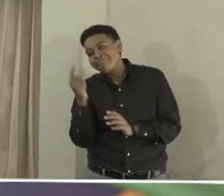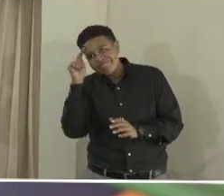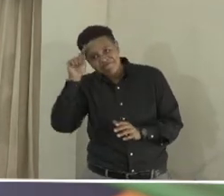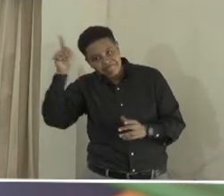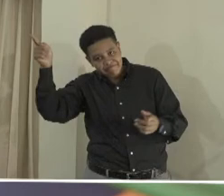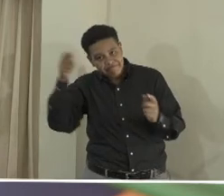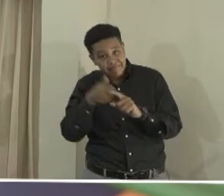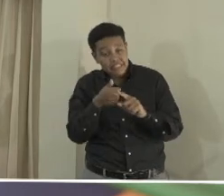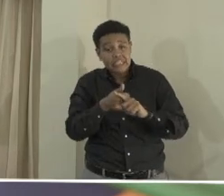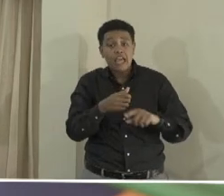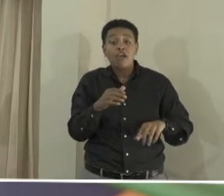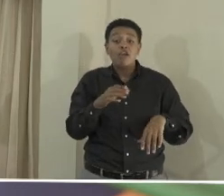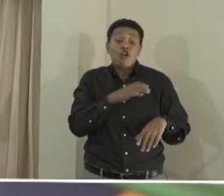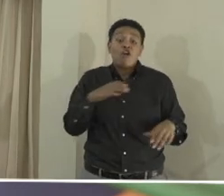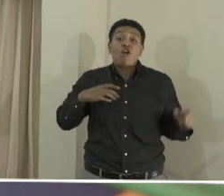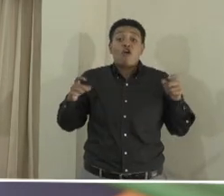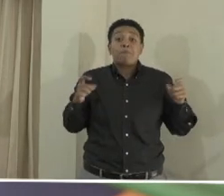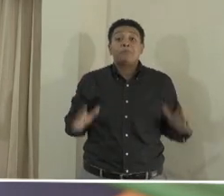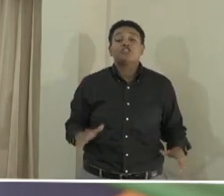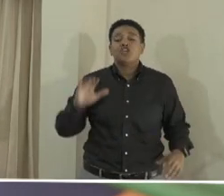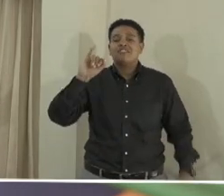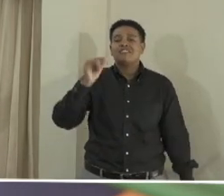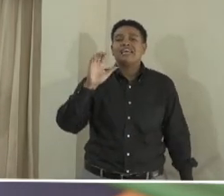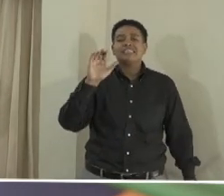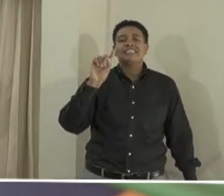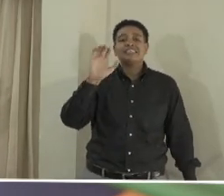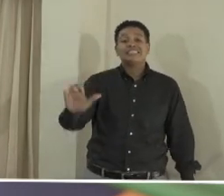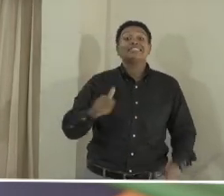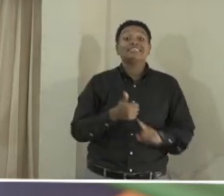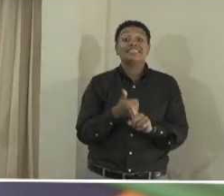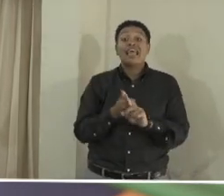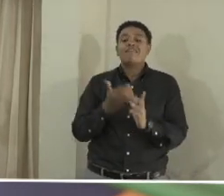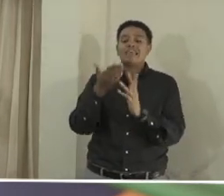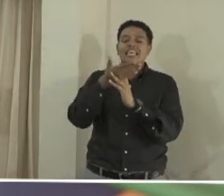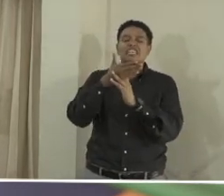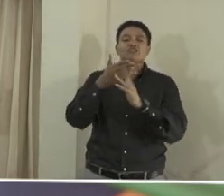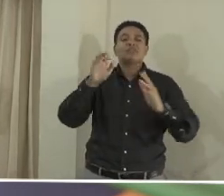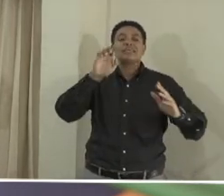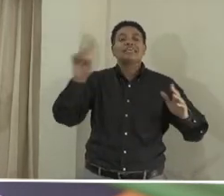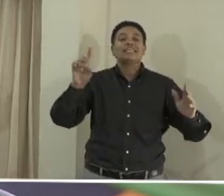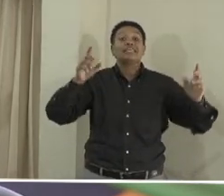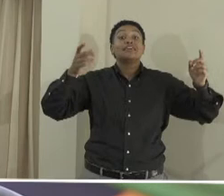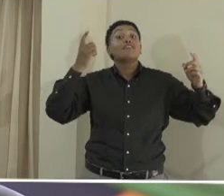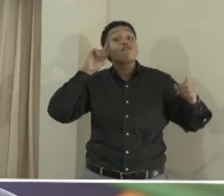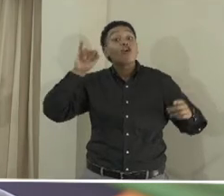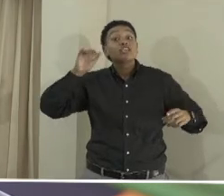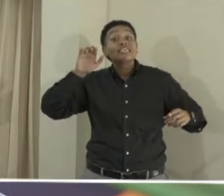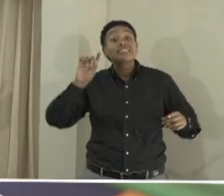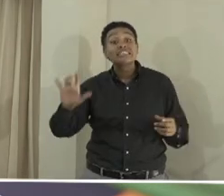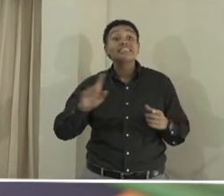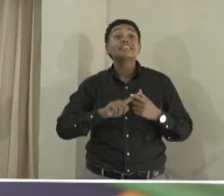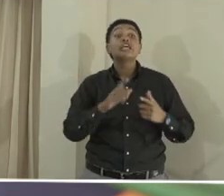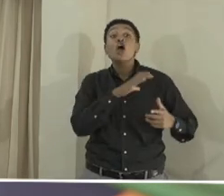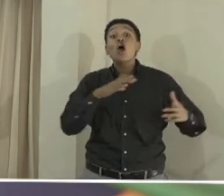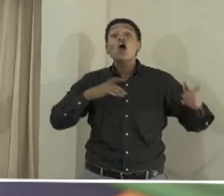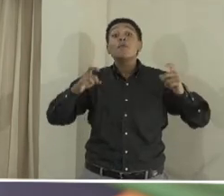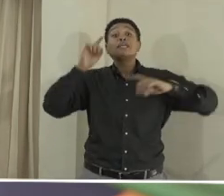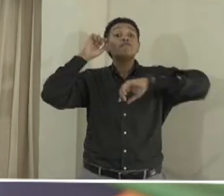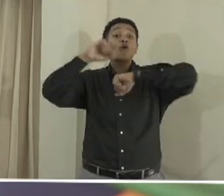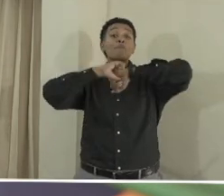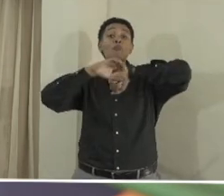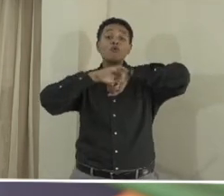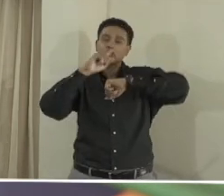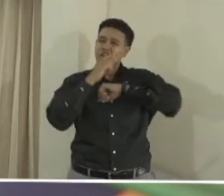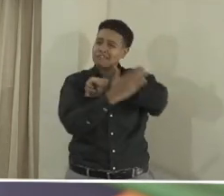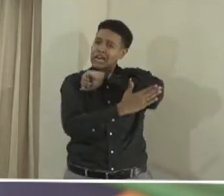Commissioners of the JCDC and interim executive director of the JCDC, Committee for the Promotion of